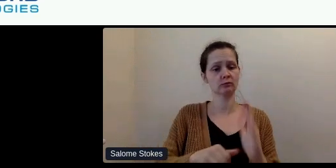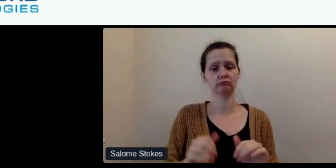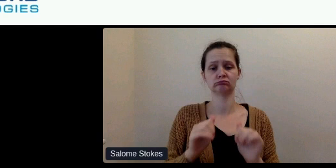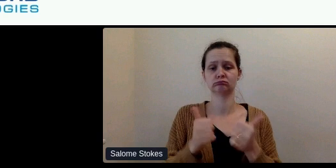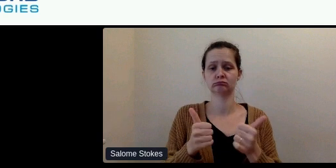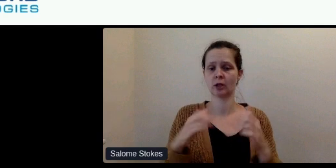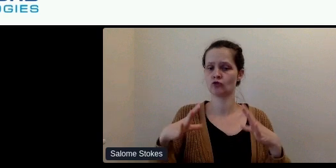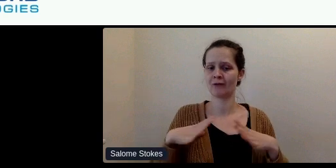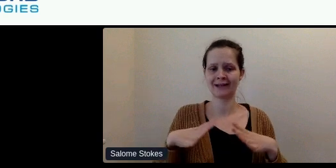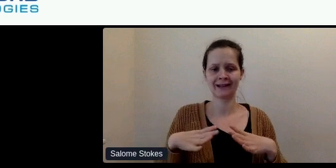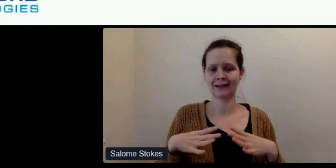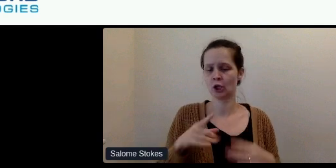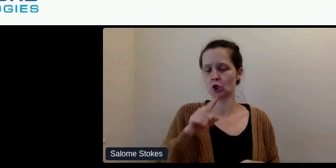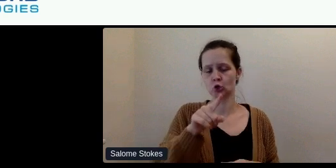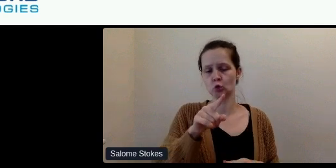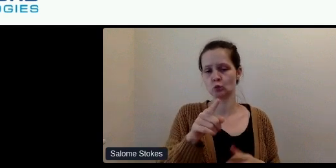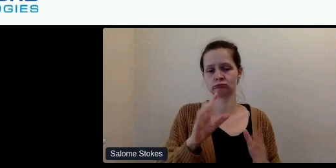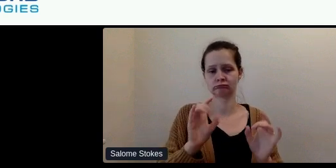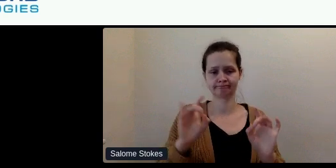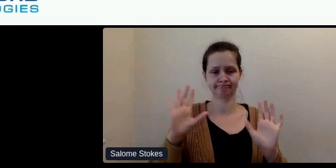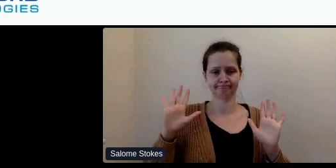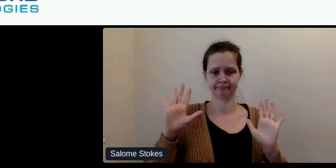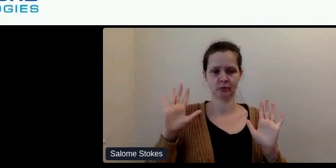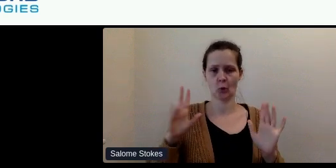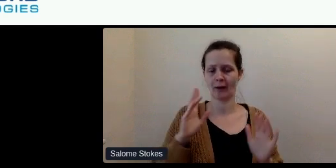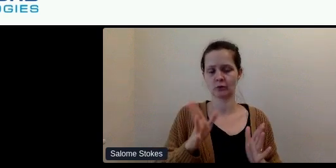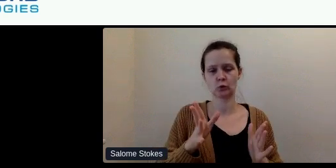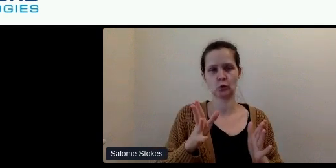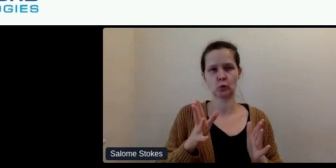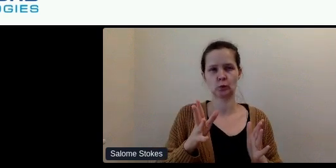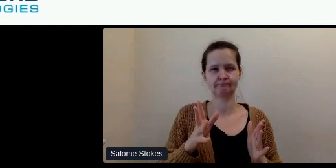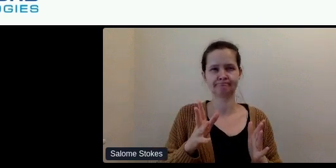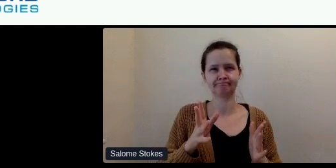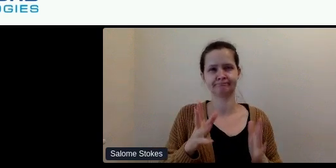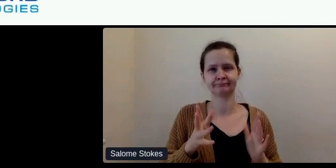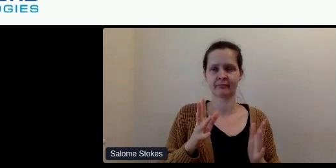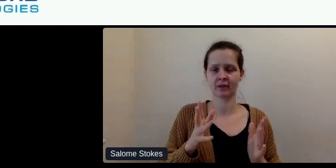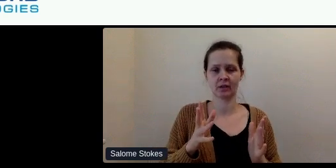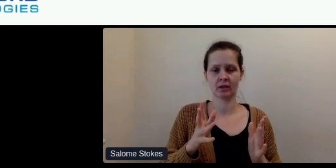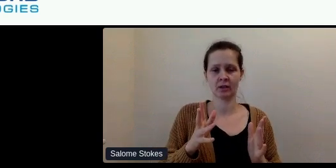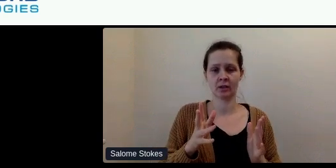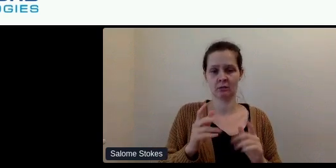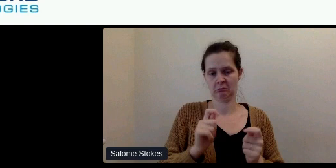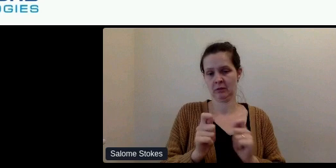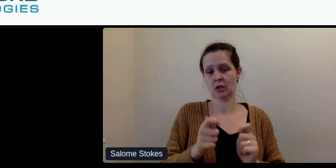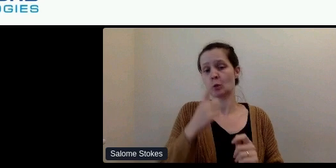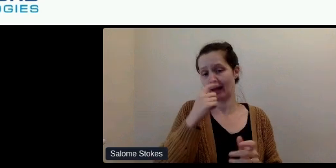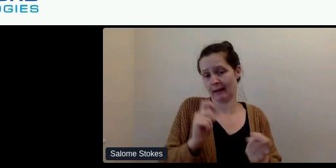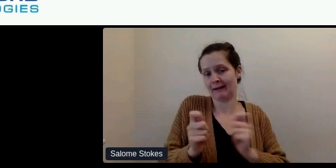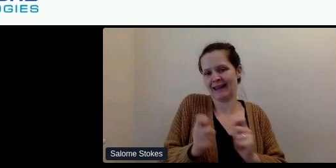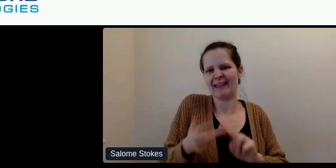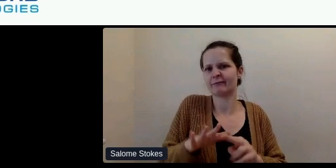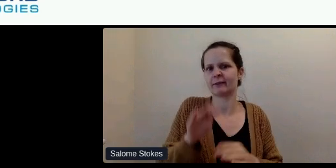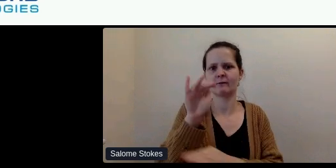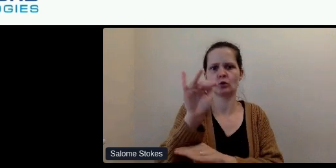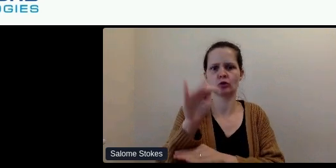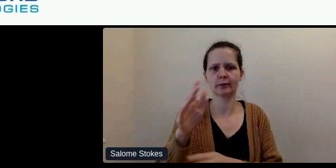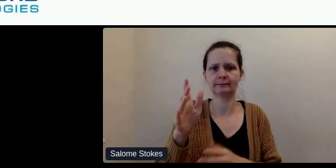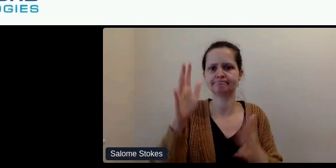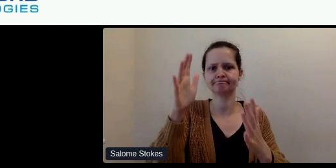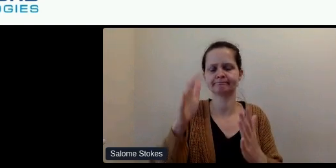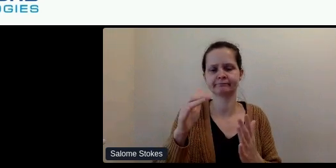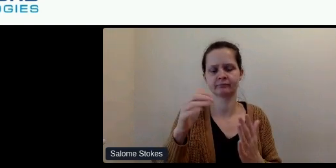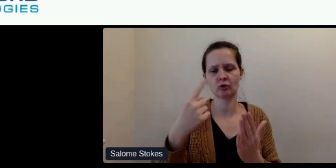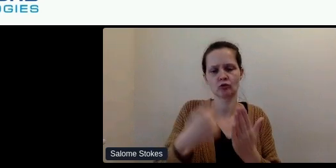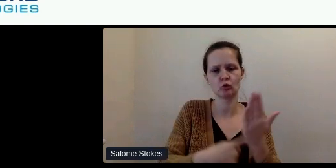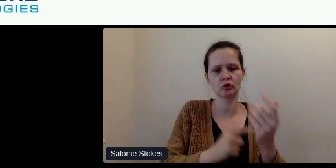the accessibility requirements or suddenly the document's been redesigned and you need to tweak the template. But that will